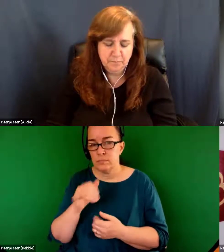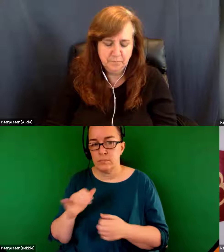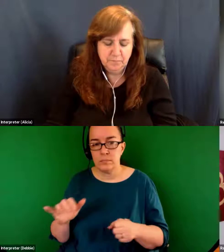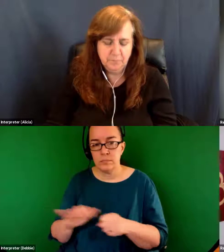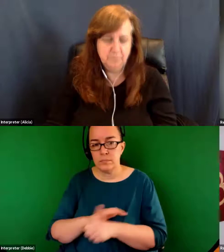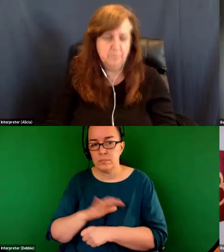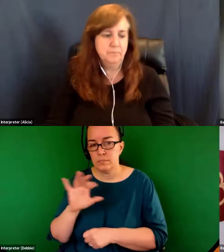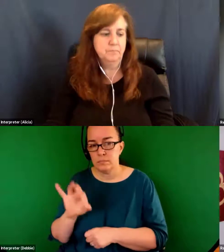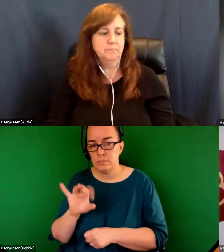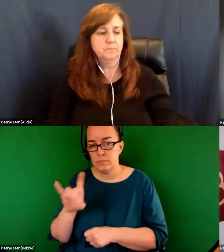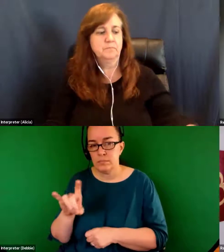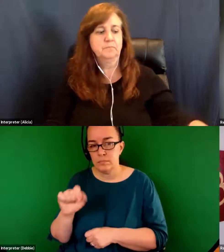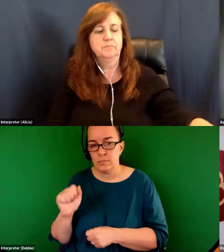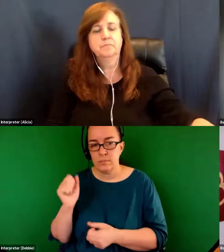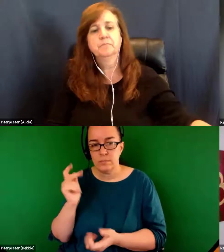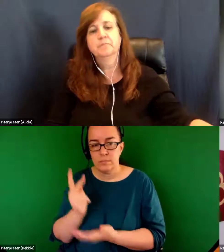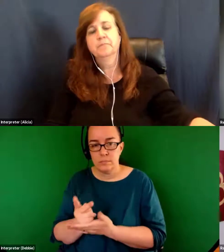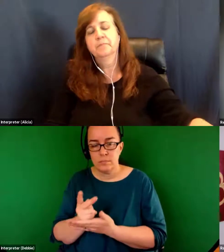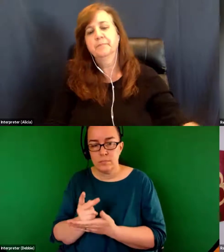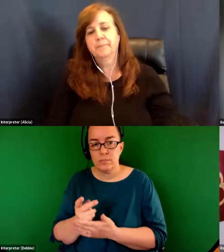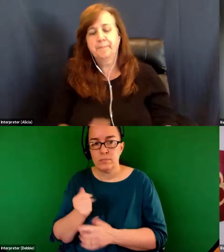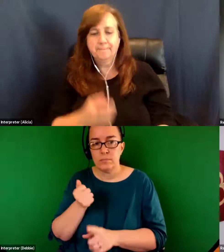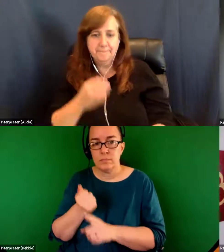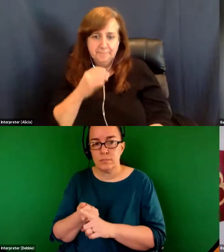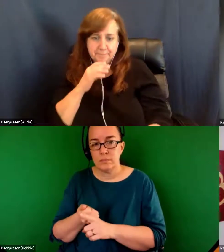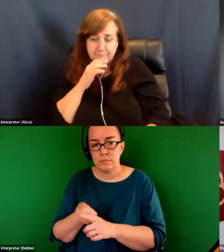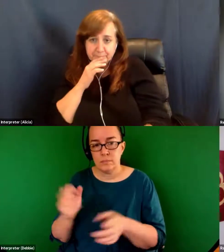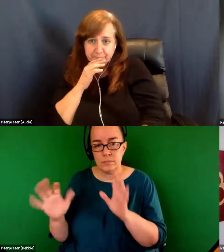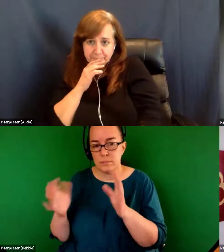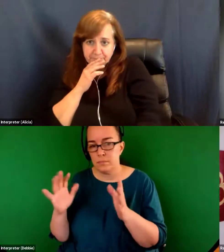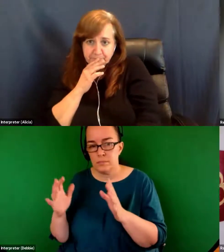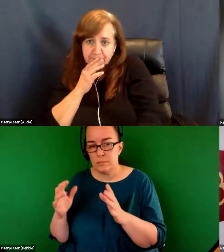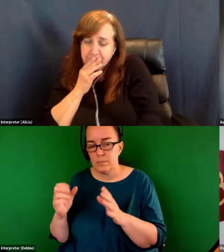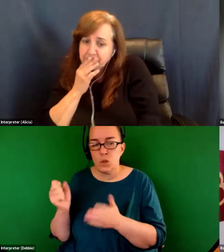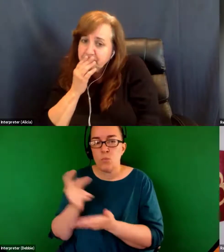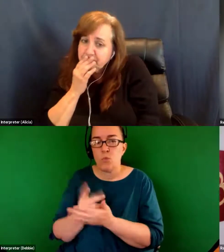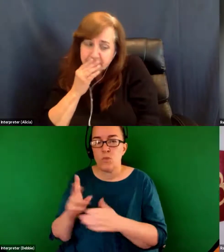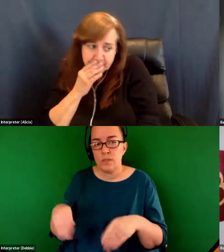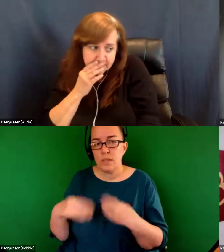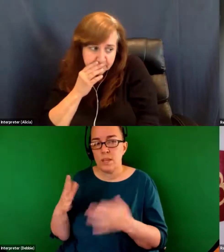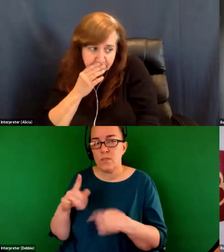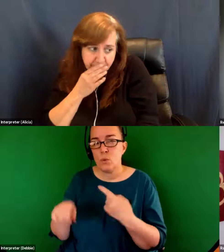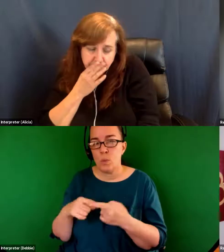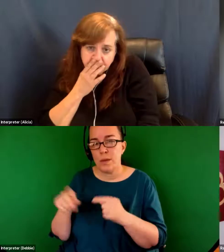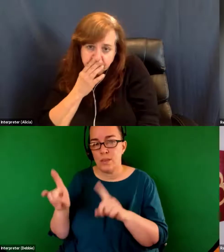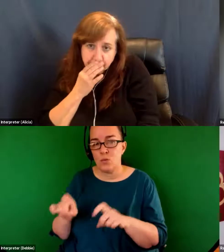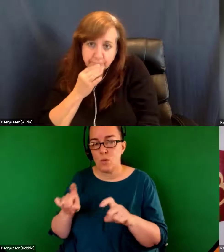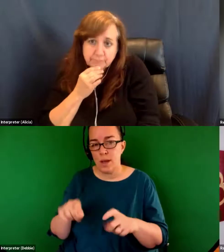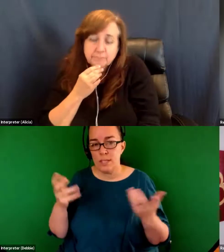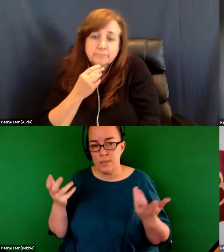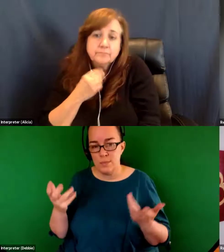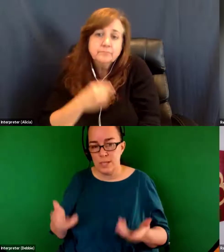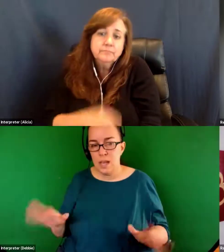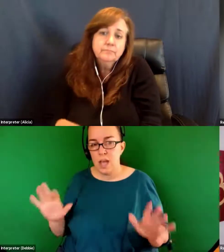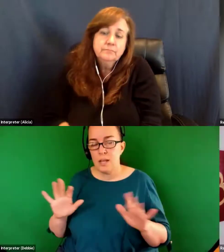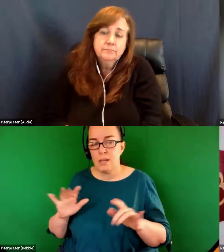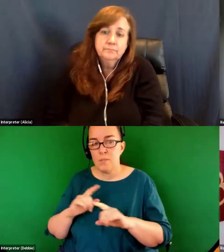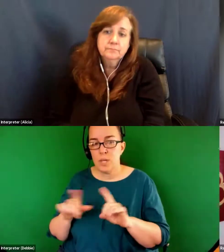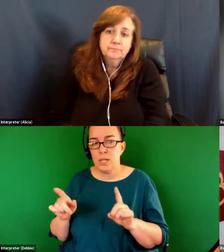full FDA approval. So it's a kind of approval that can be given when the trials have been done, but